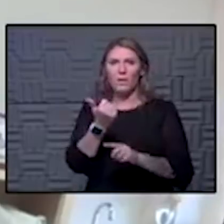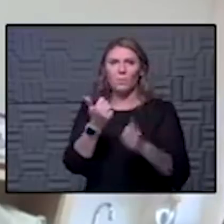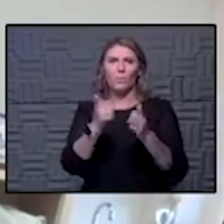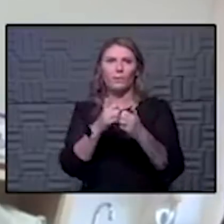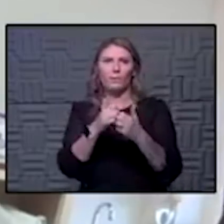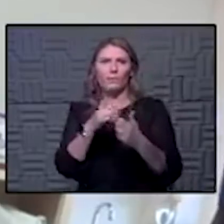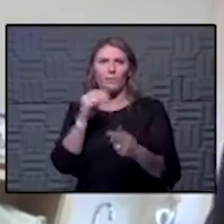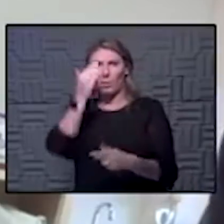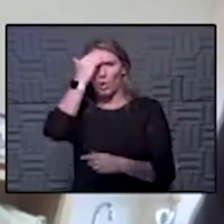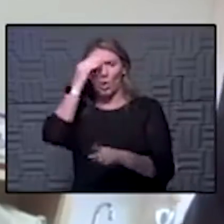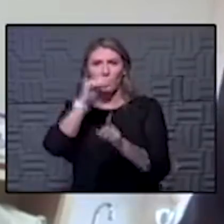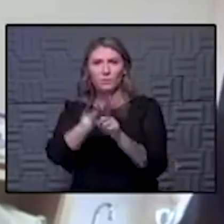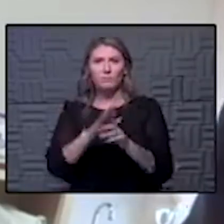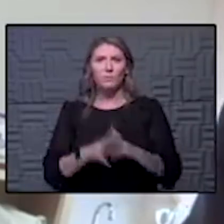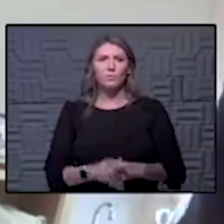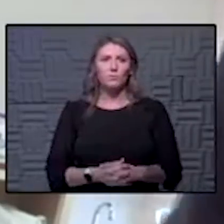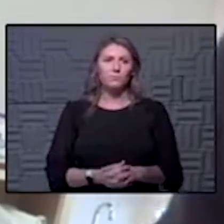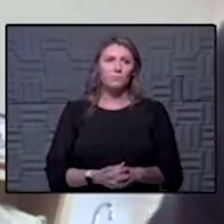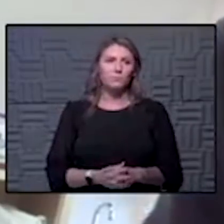I would be